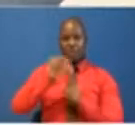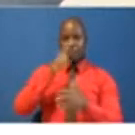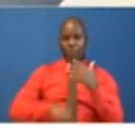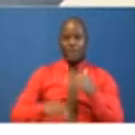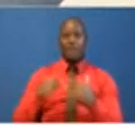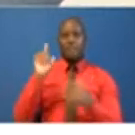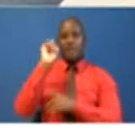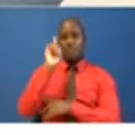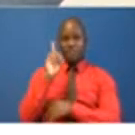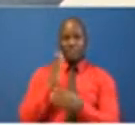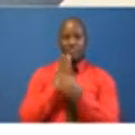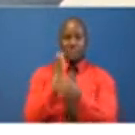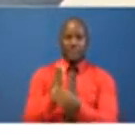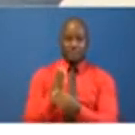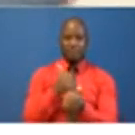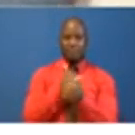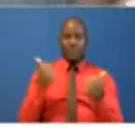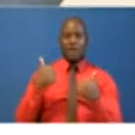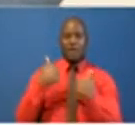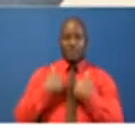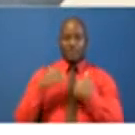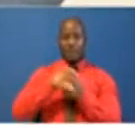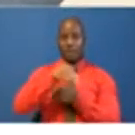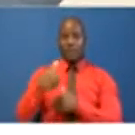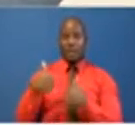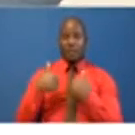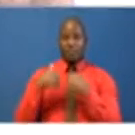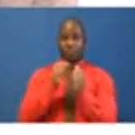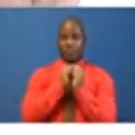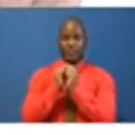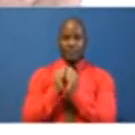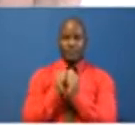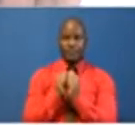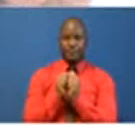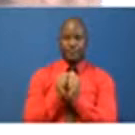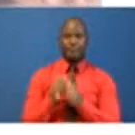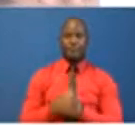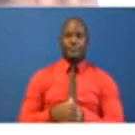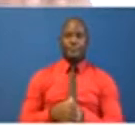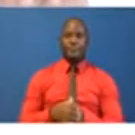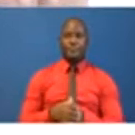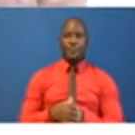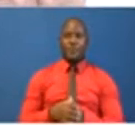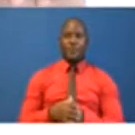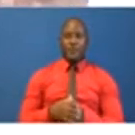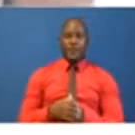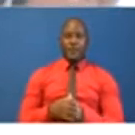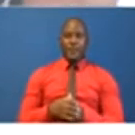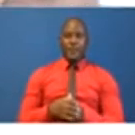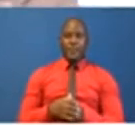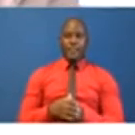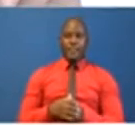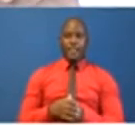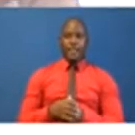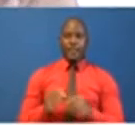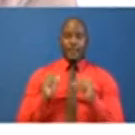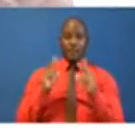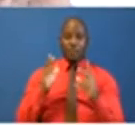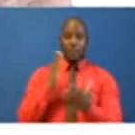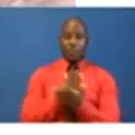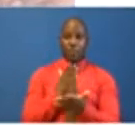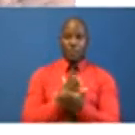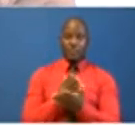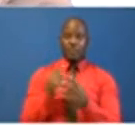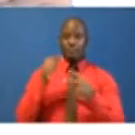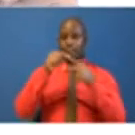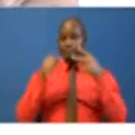to make nairobi the kind of city that we'd all encounter that we all desire for it to be okay i think there that there are basically uh two